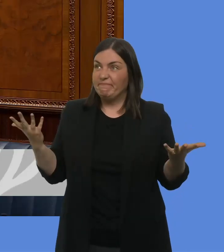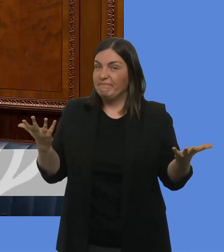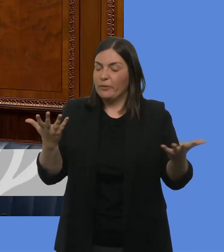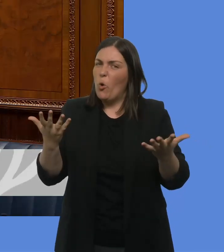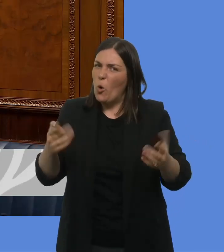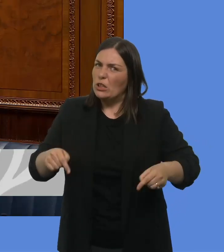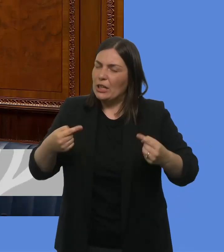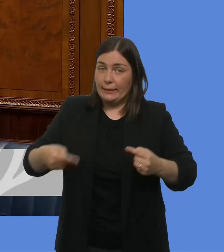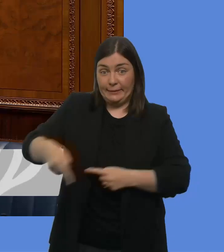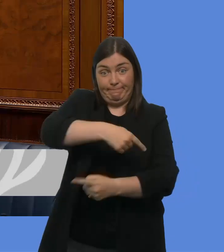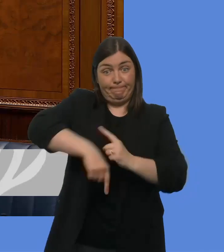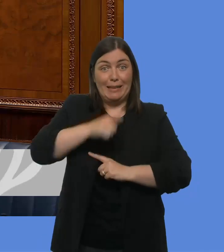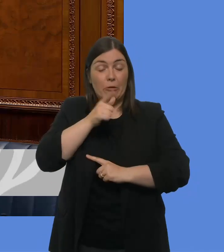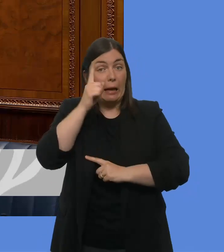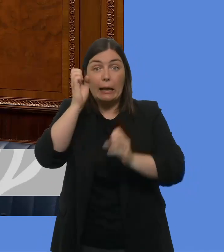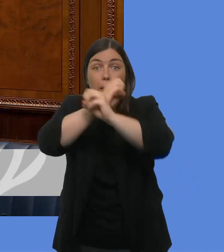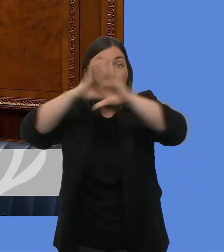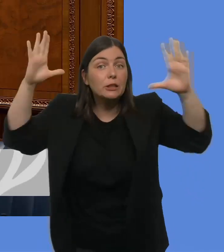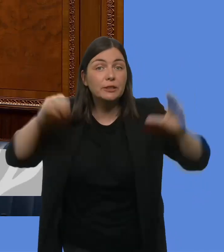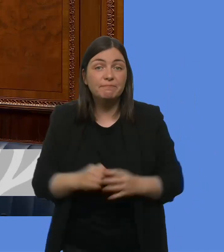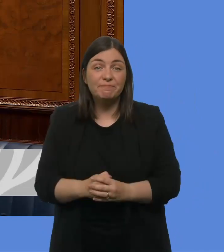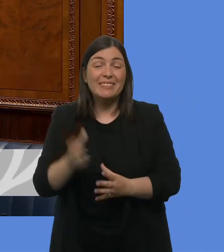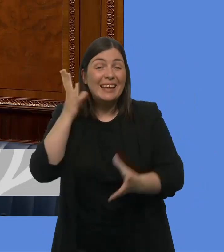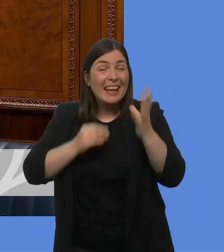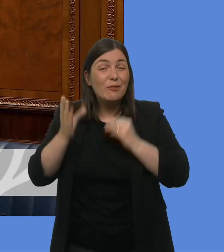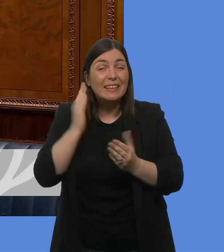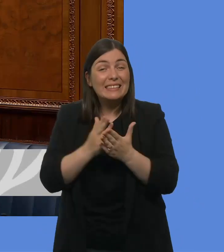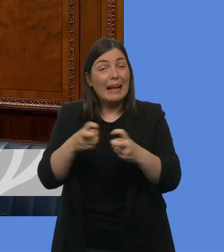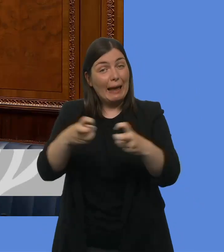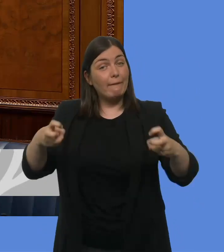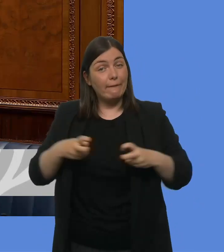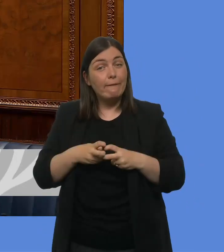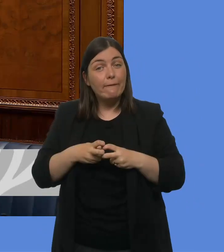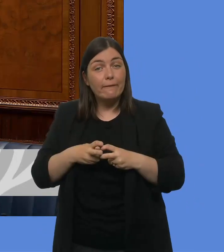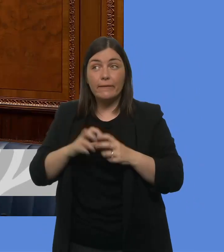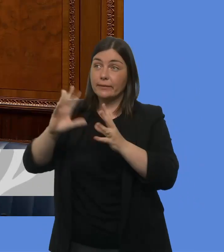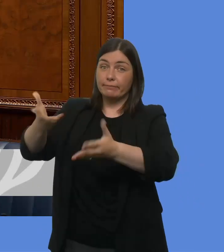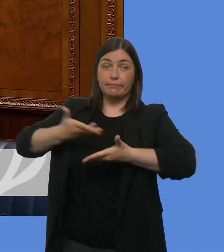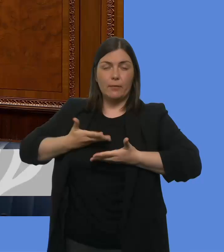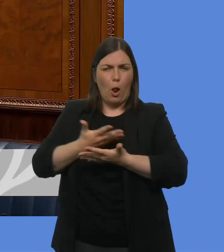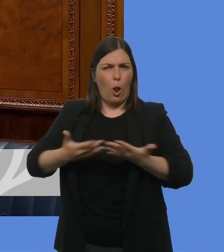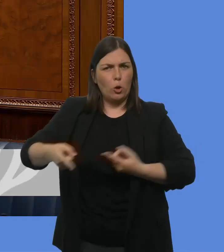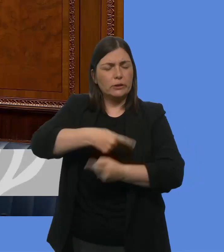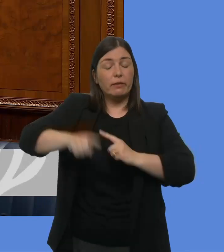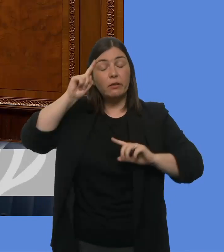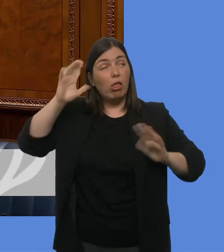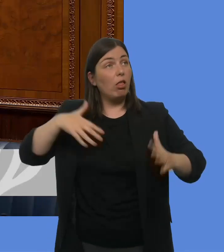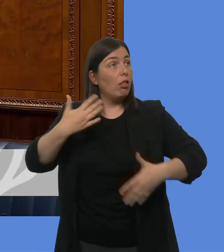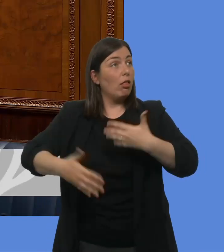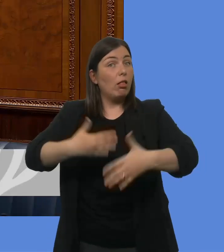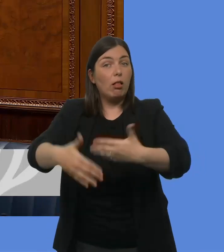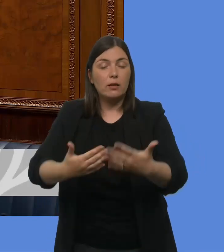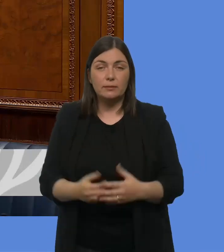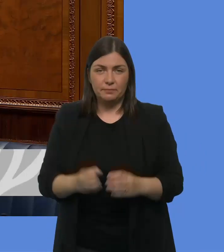imagine, and hearing is a gift that most of us actually just take for granted. Not knowing that sound of your